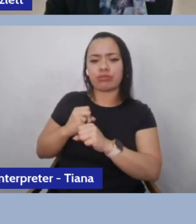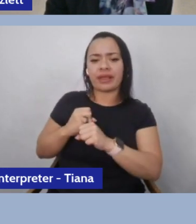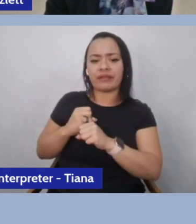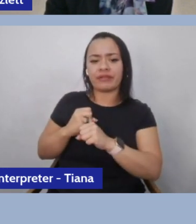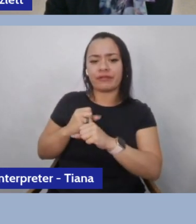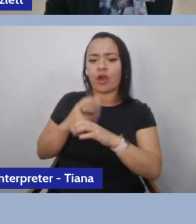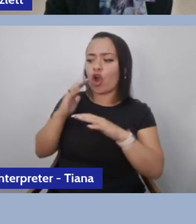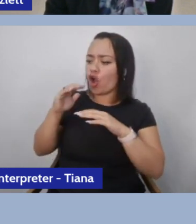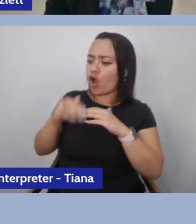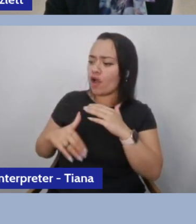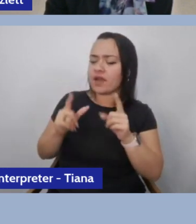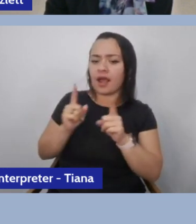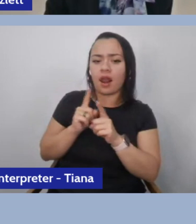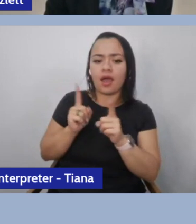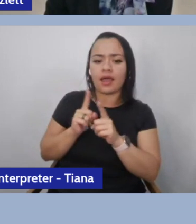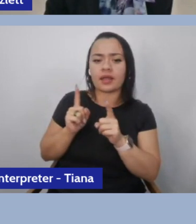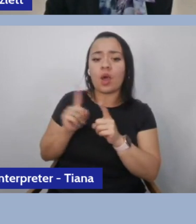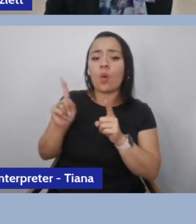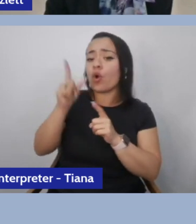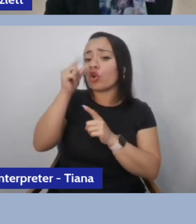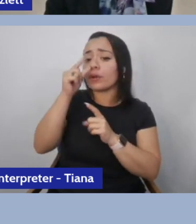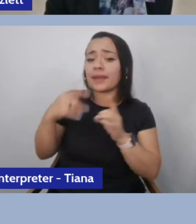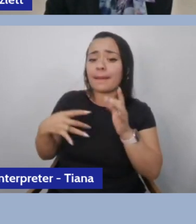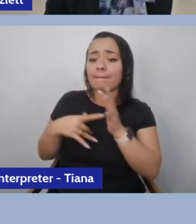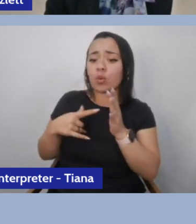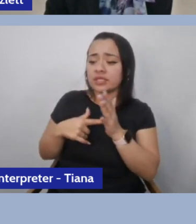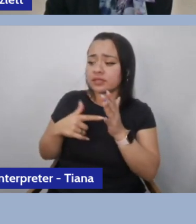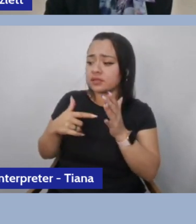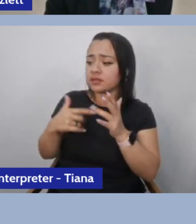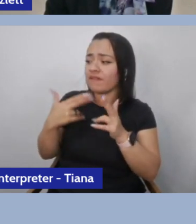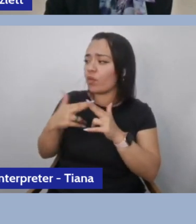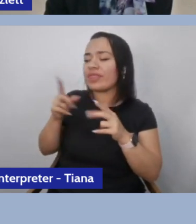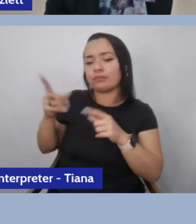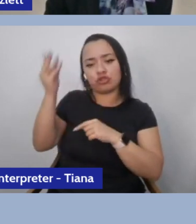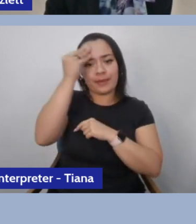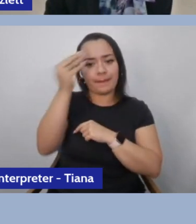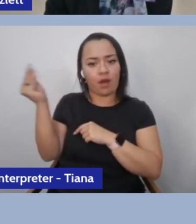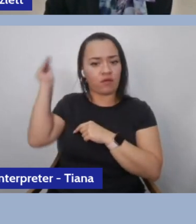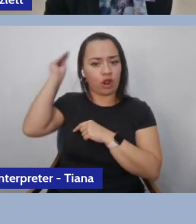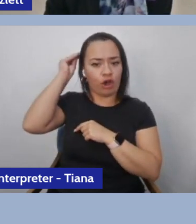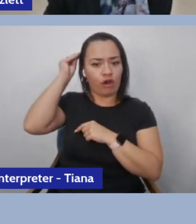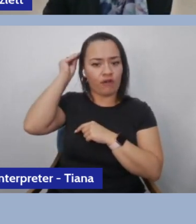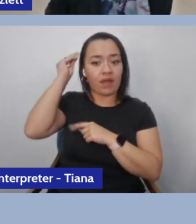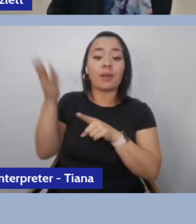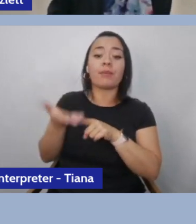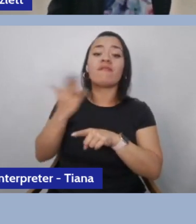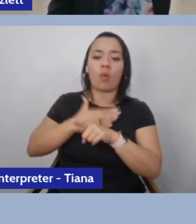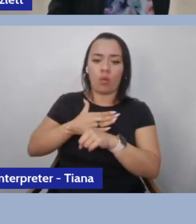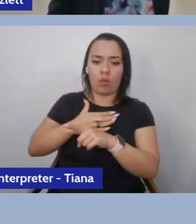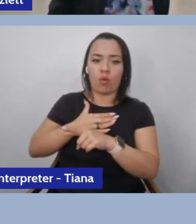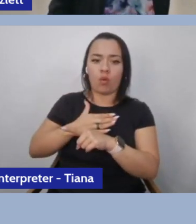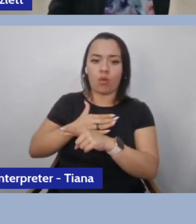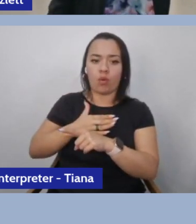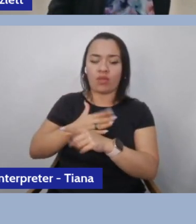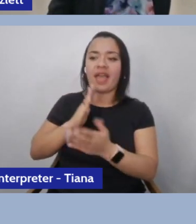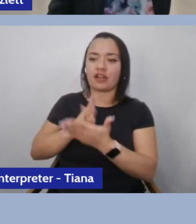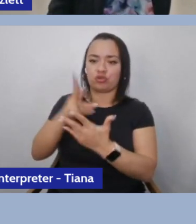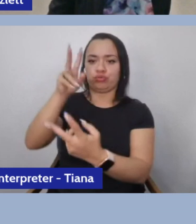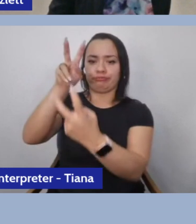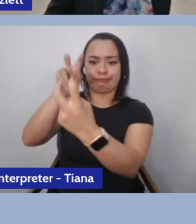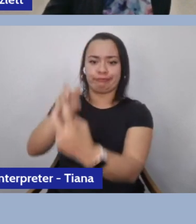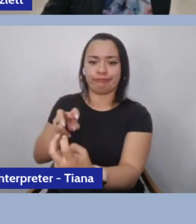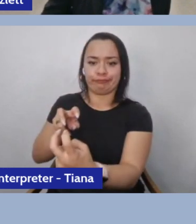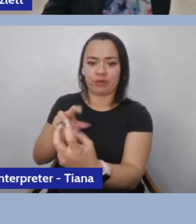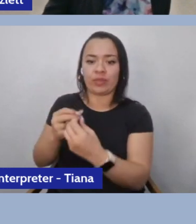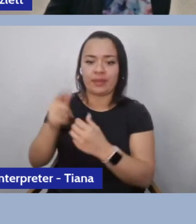important for the interpreter to be mindful of before the consultation. And